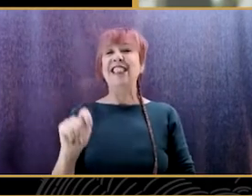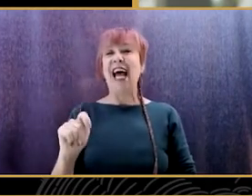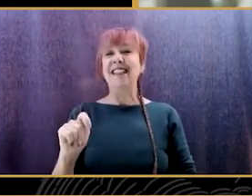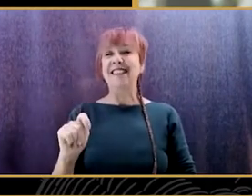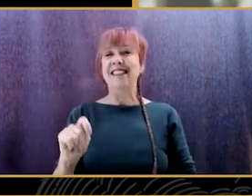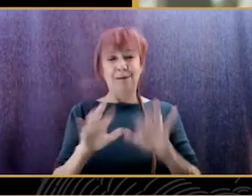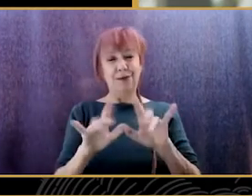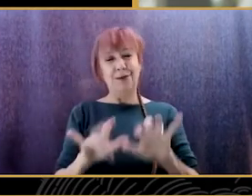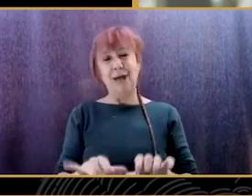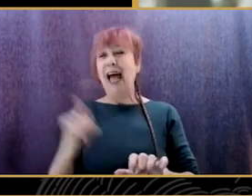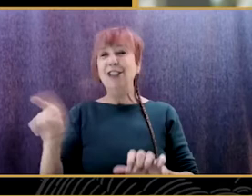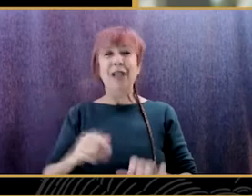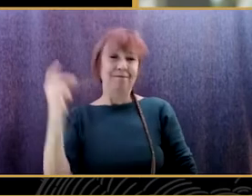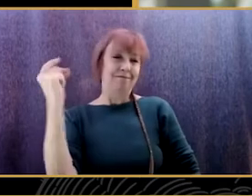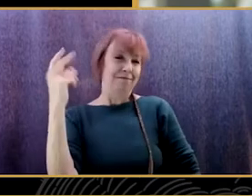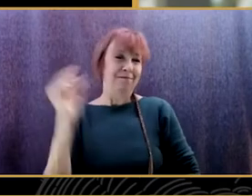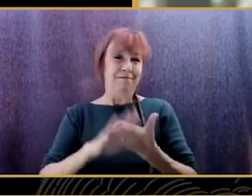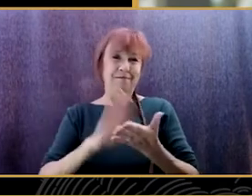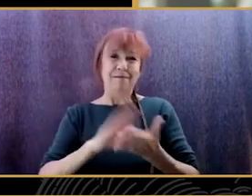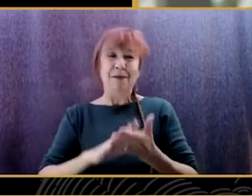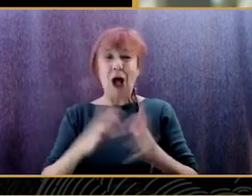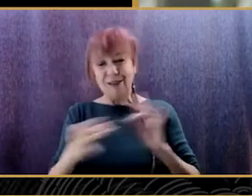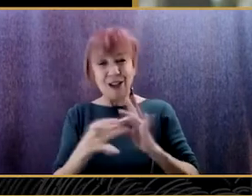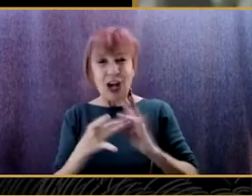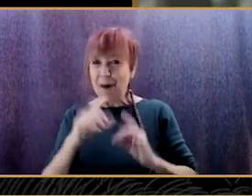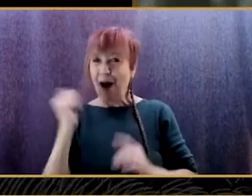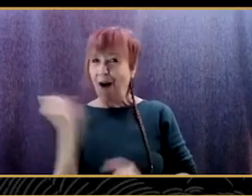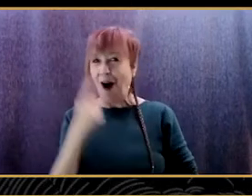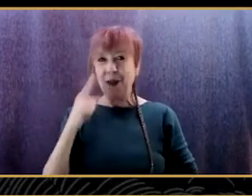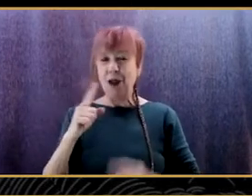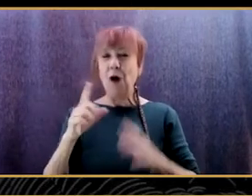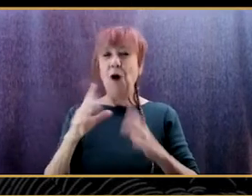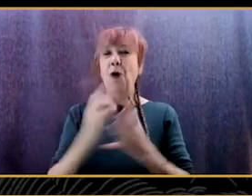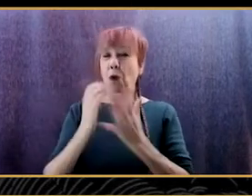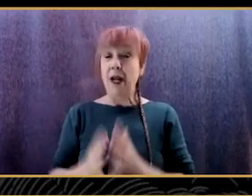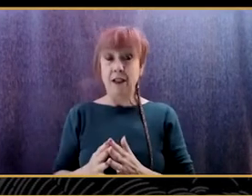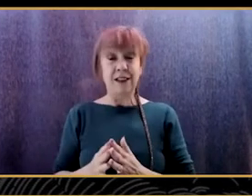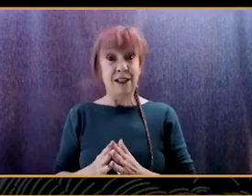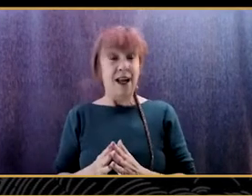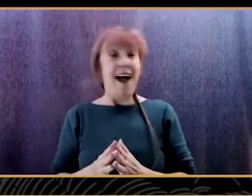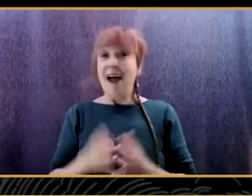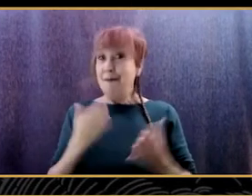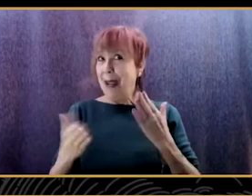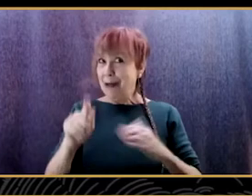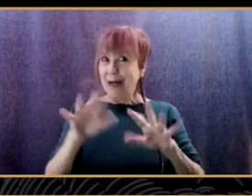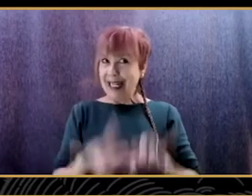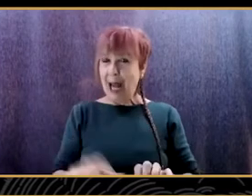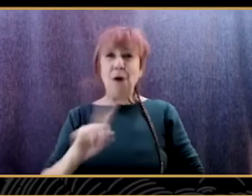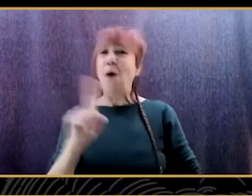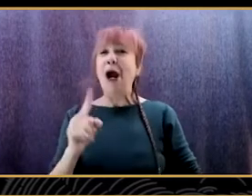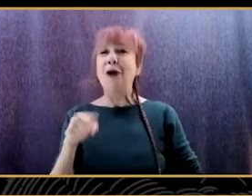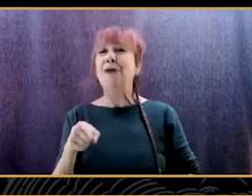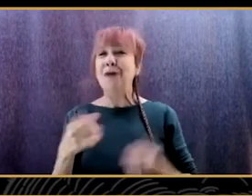our award winners all the virtual snaps and love they deserve. Take a moment to type into the chat where you are watching